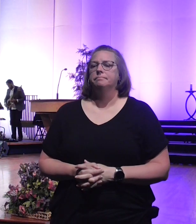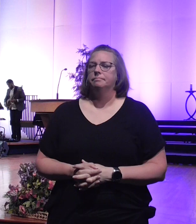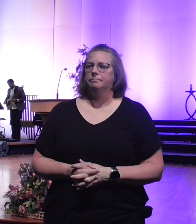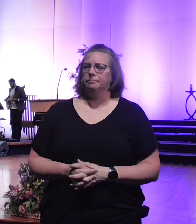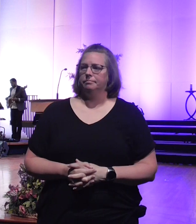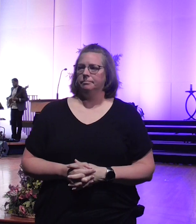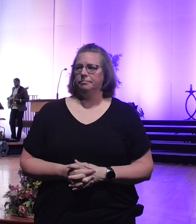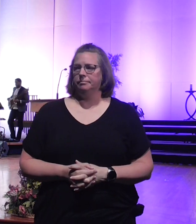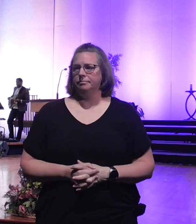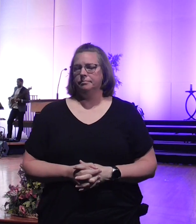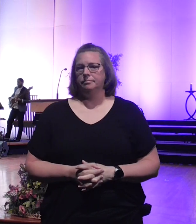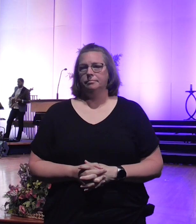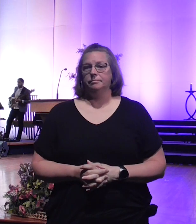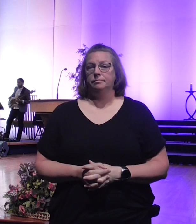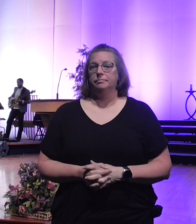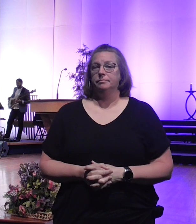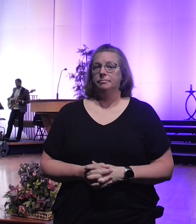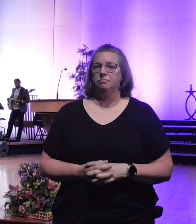Om Tare